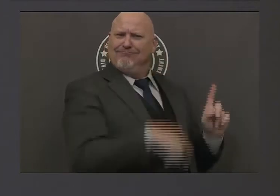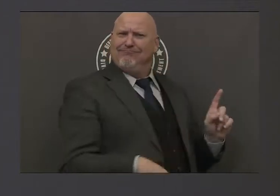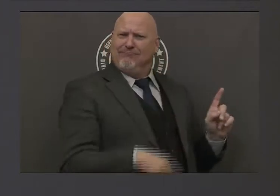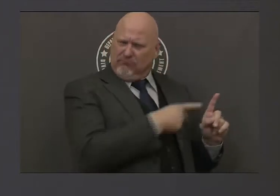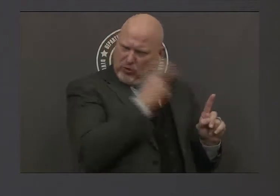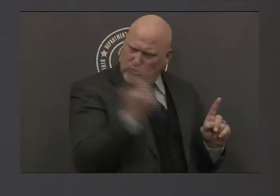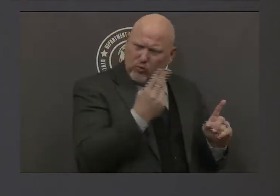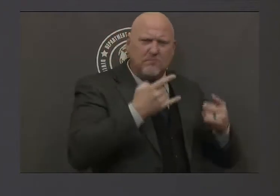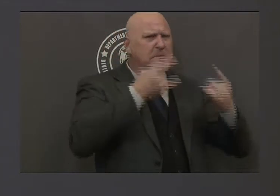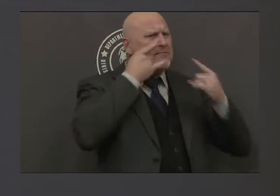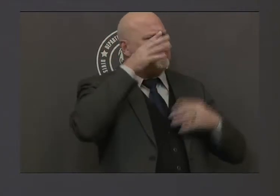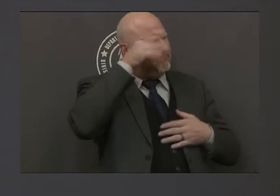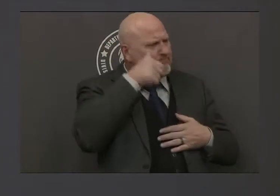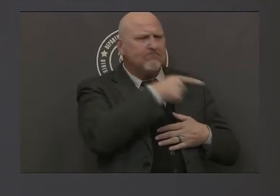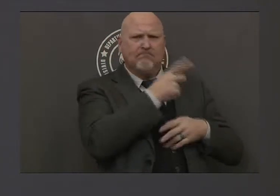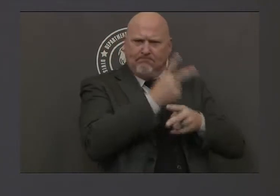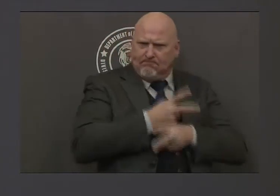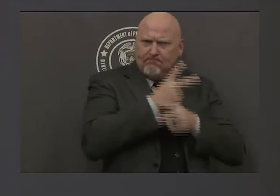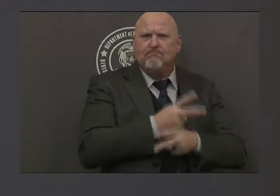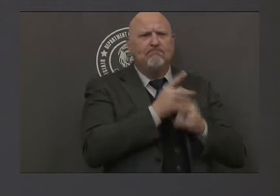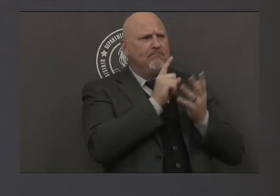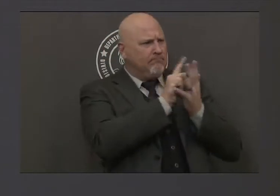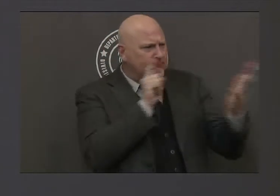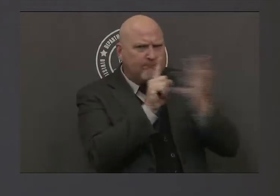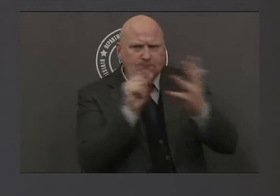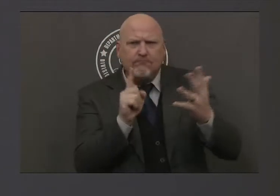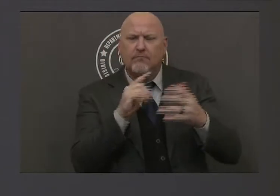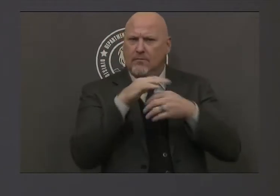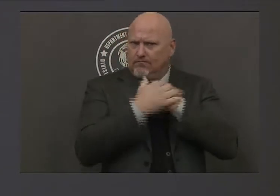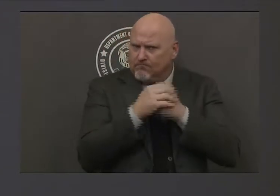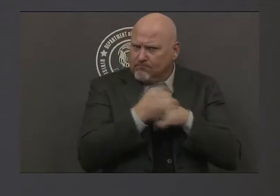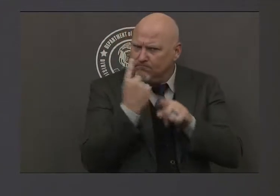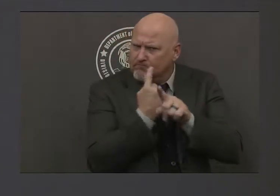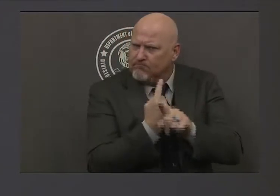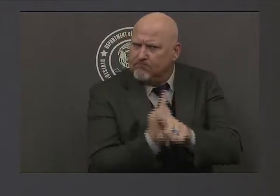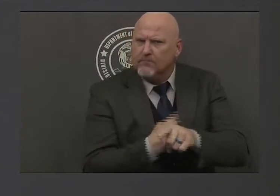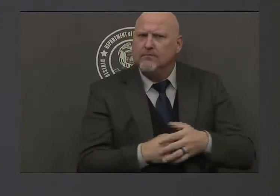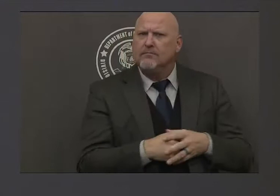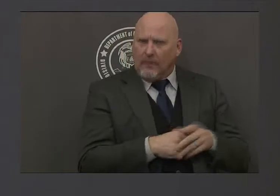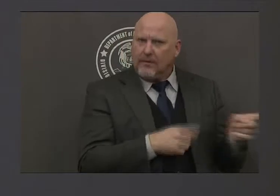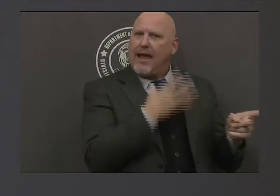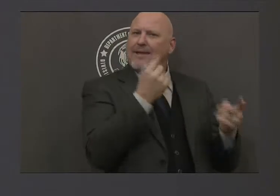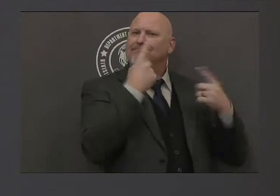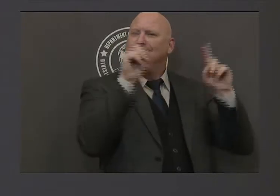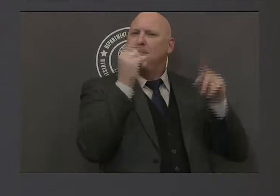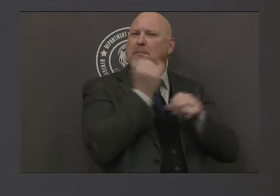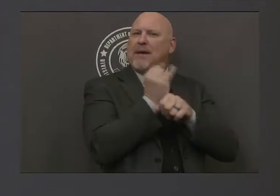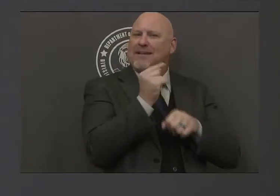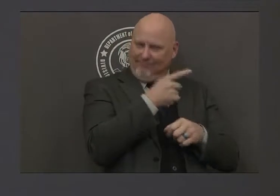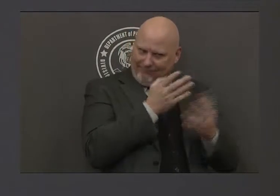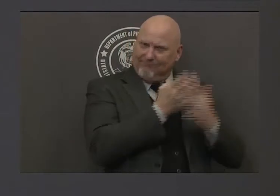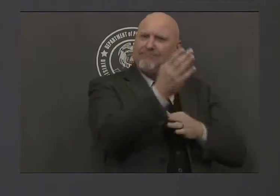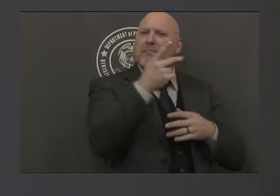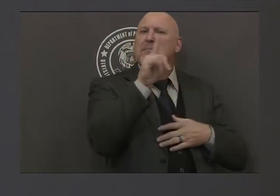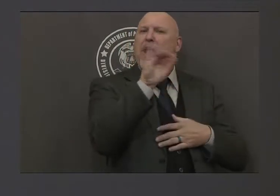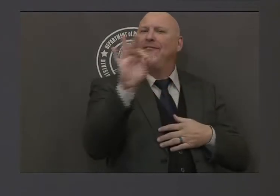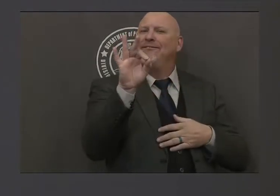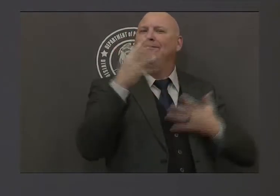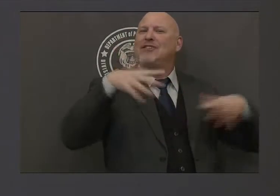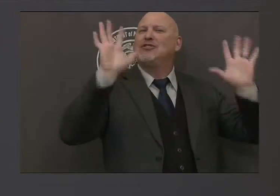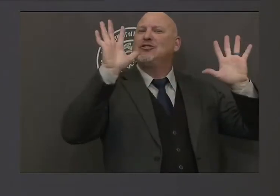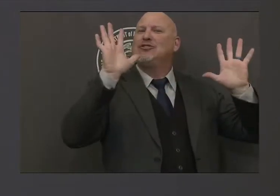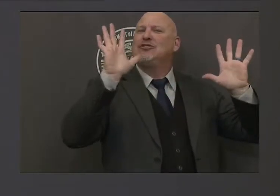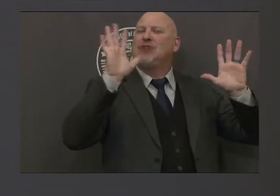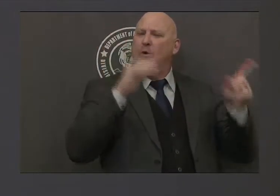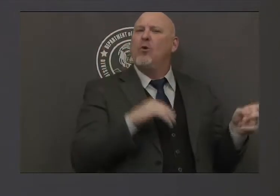appropriate hygiene protocols, so that we all can stay safe. We want to thank those who, in fact, took this seriously